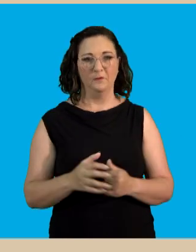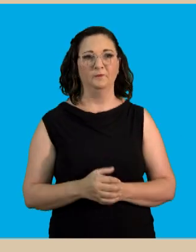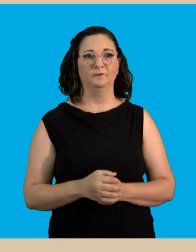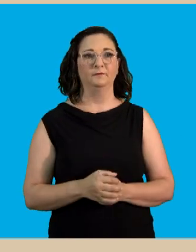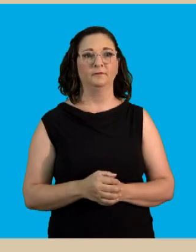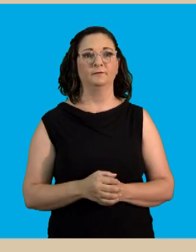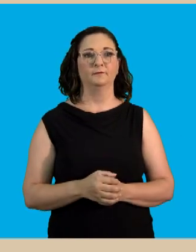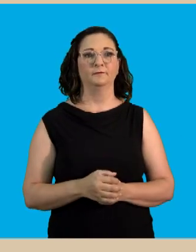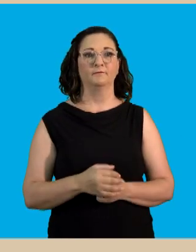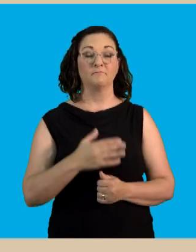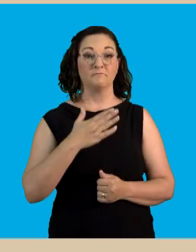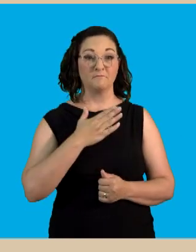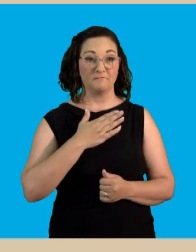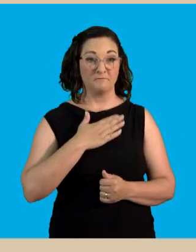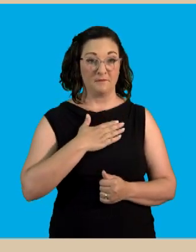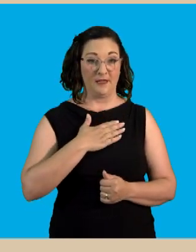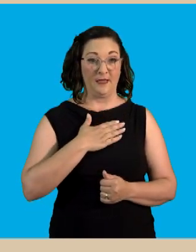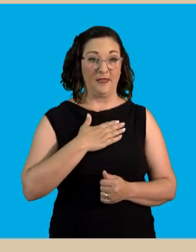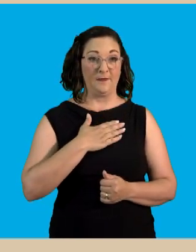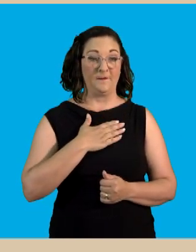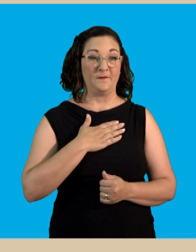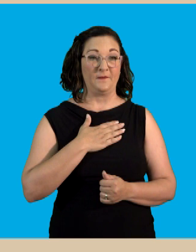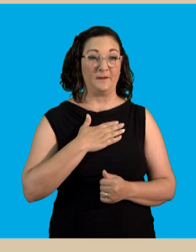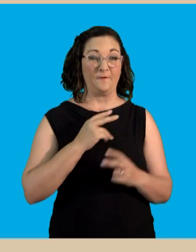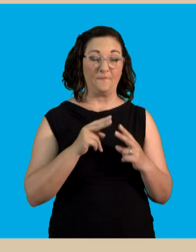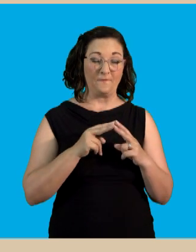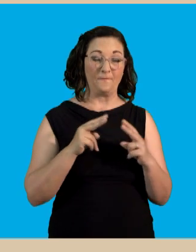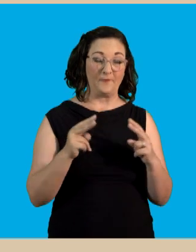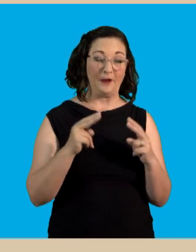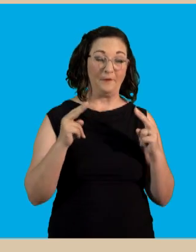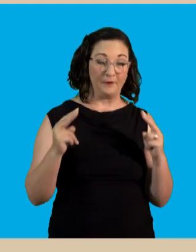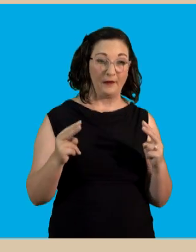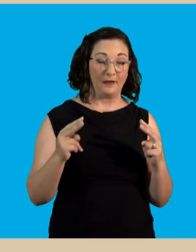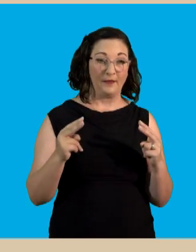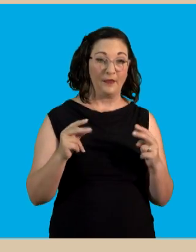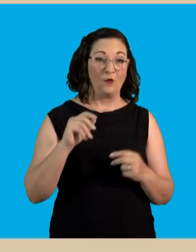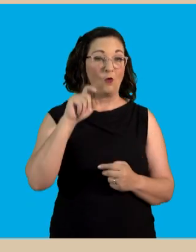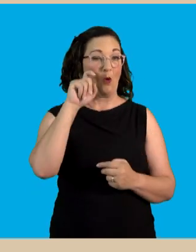answer the questions correctly. My very elderly